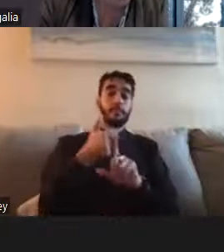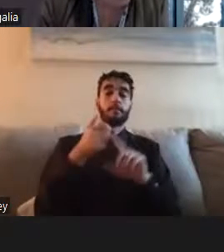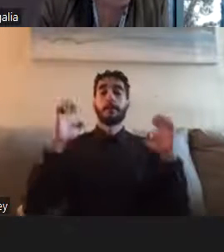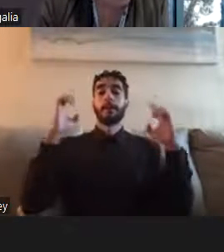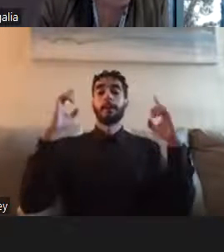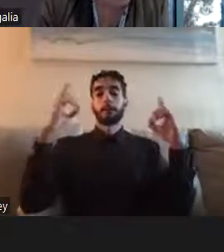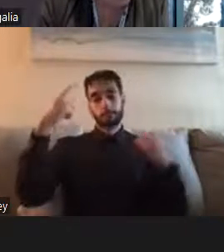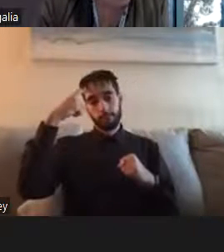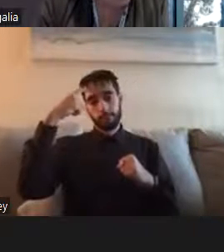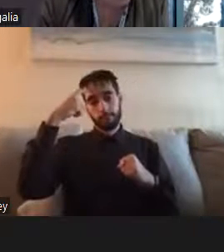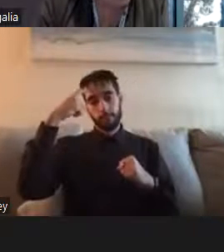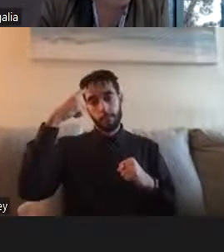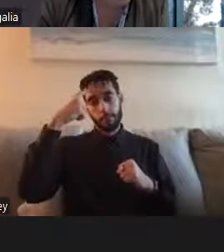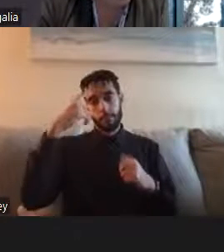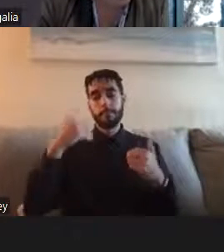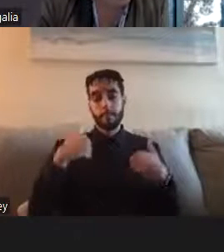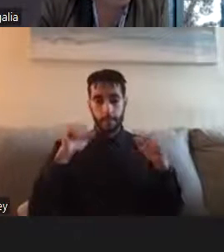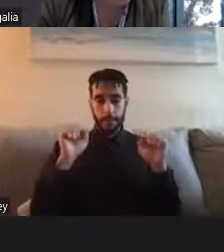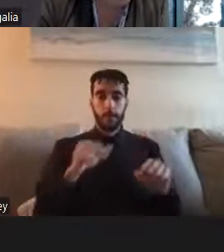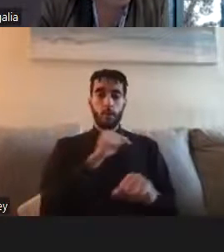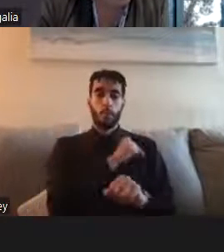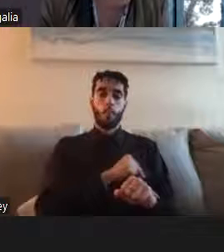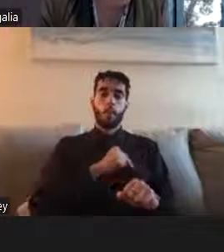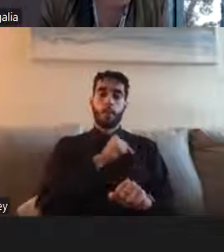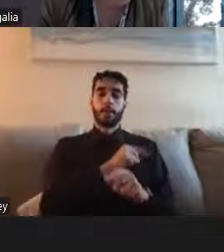can provide quality care, and they